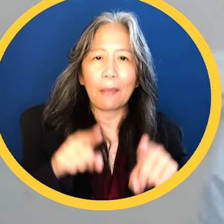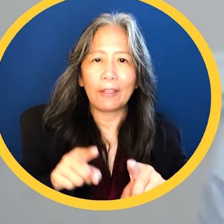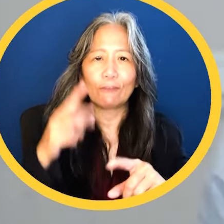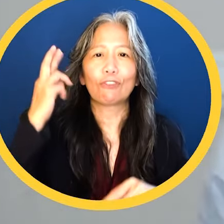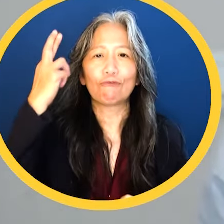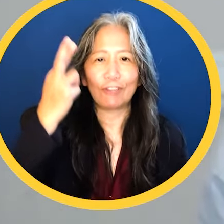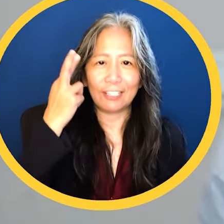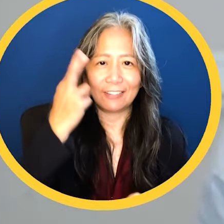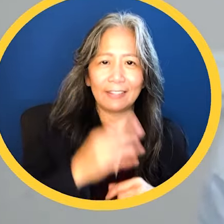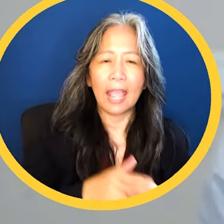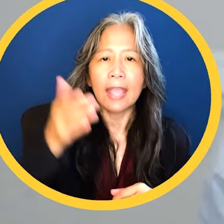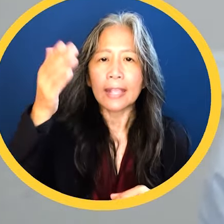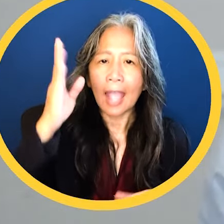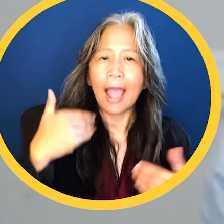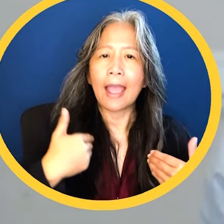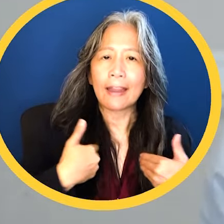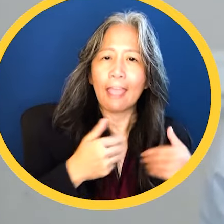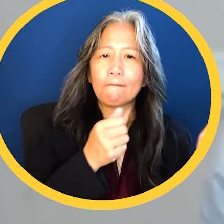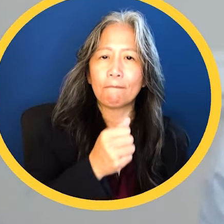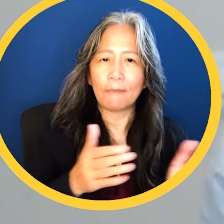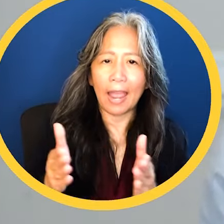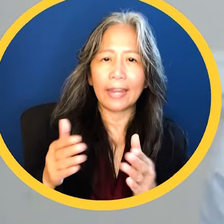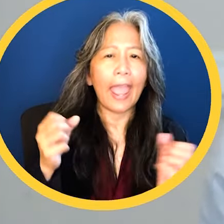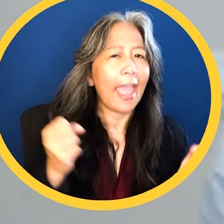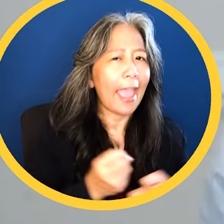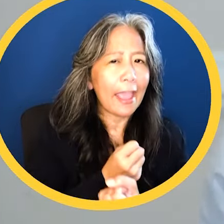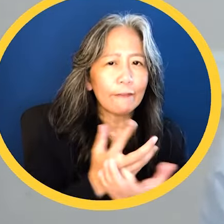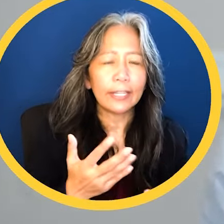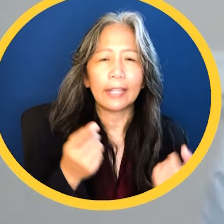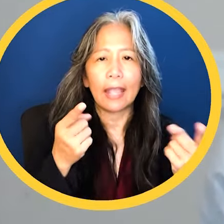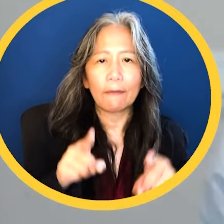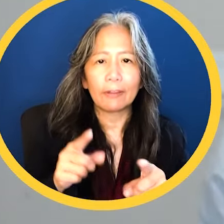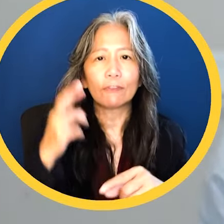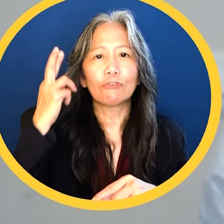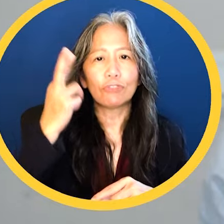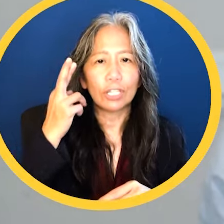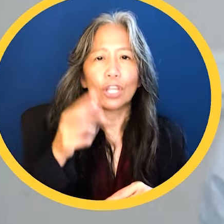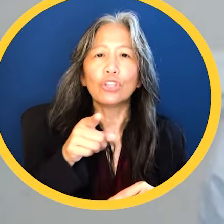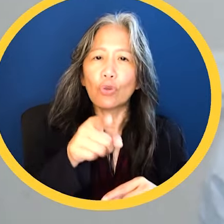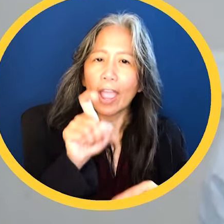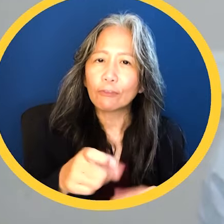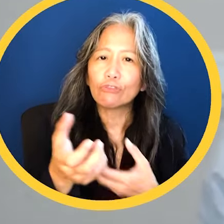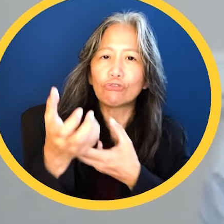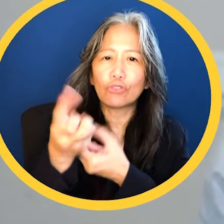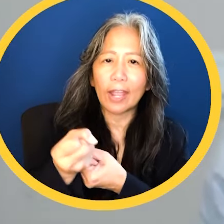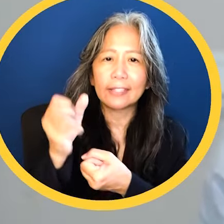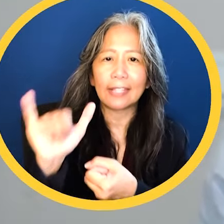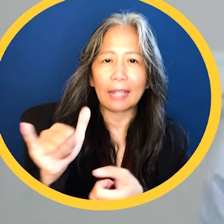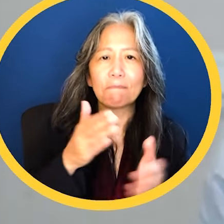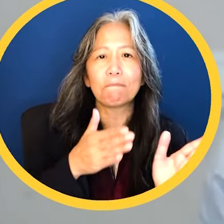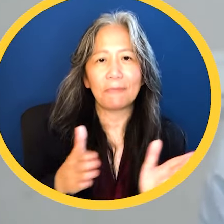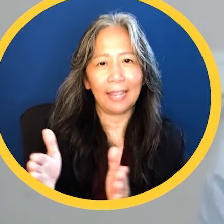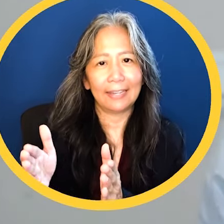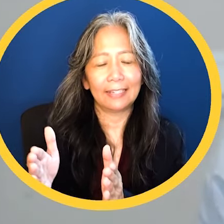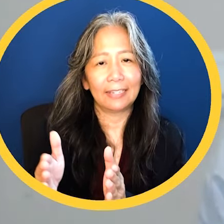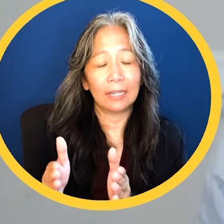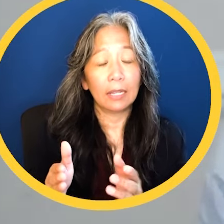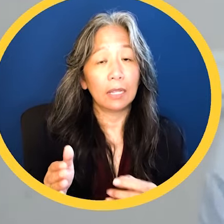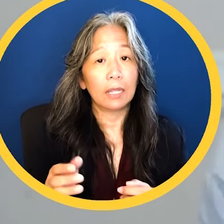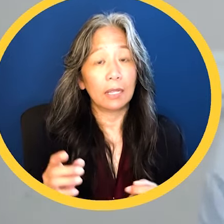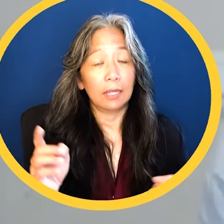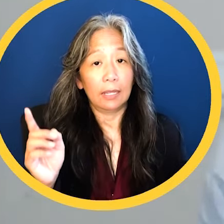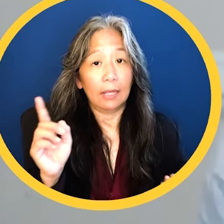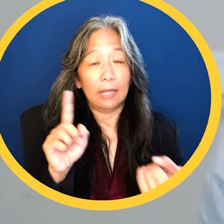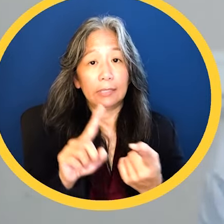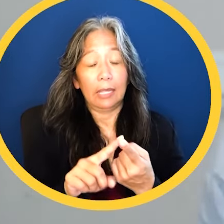reason. God has a plan. Everything happens for a reason. You just have to trust that plan.